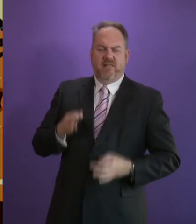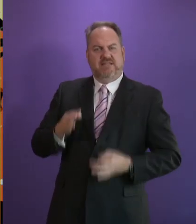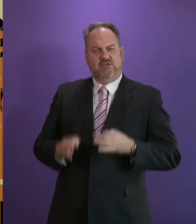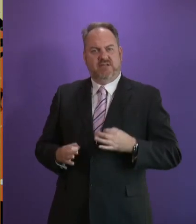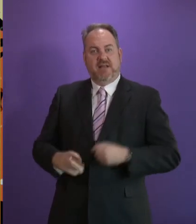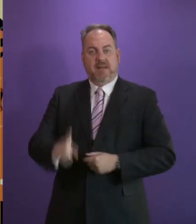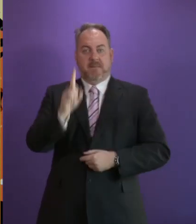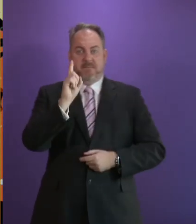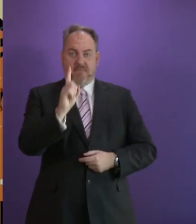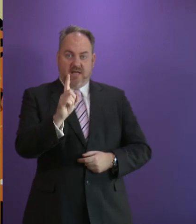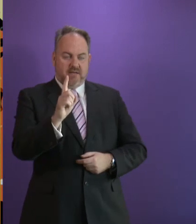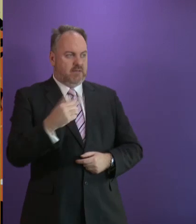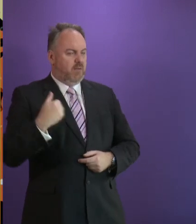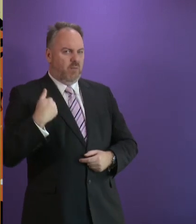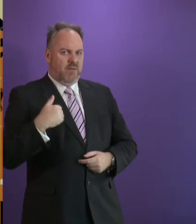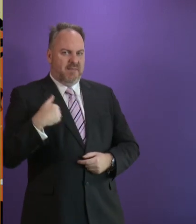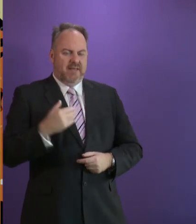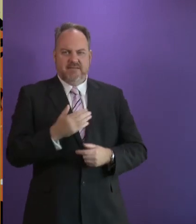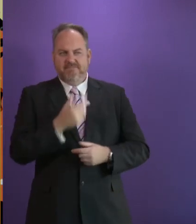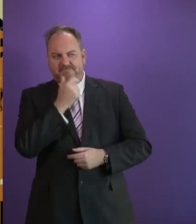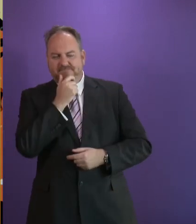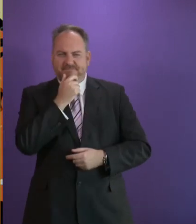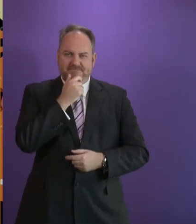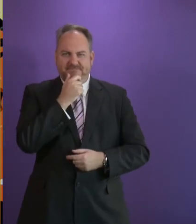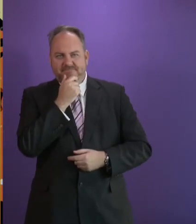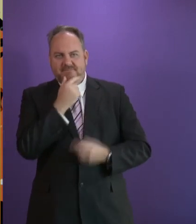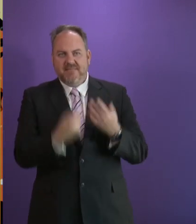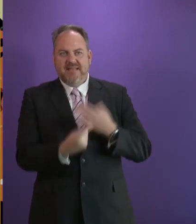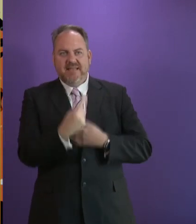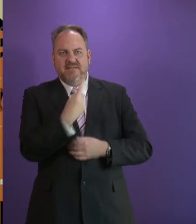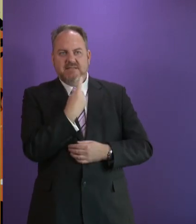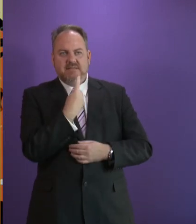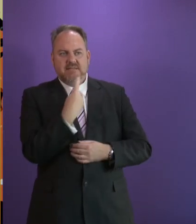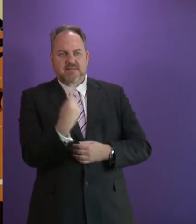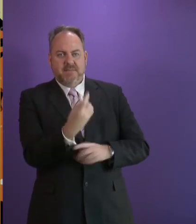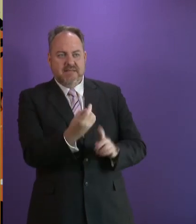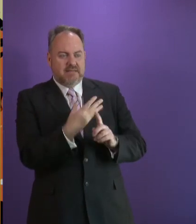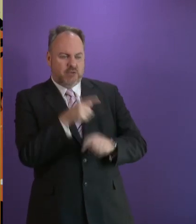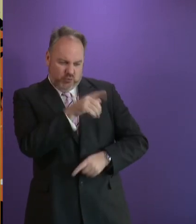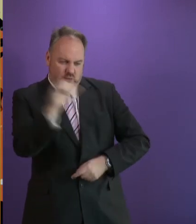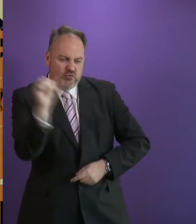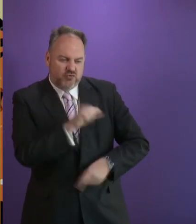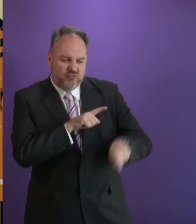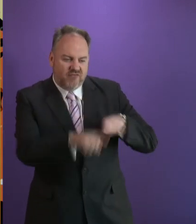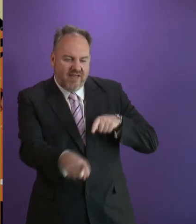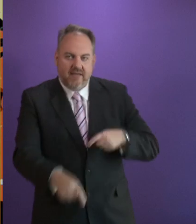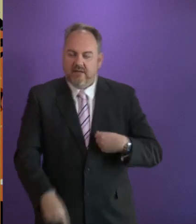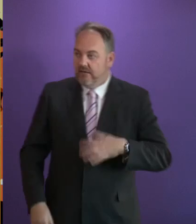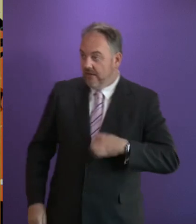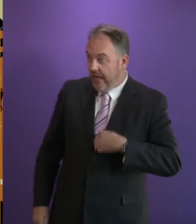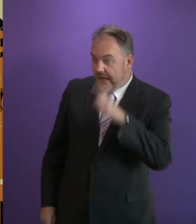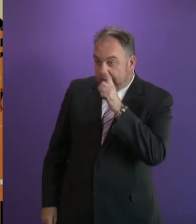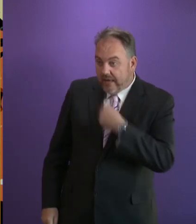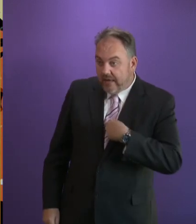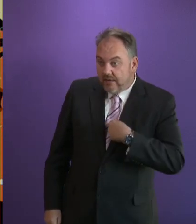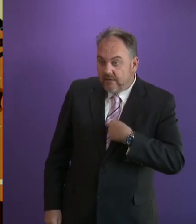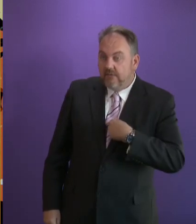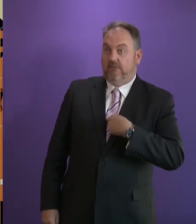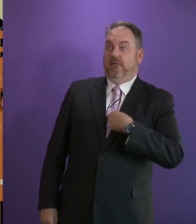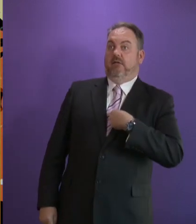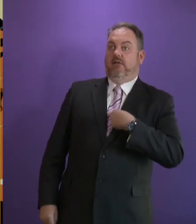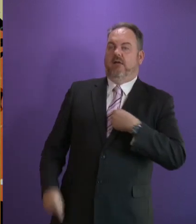Whereas we are much more likely to go for it if someone says to us, you would make an excellent MSP, you would make a fabulous